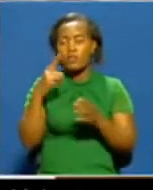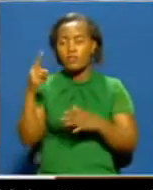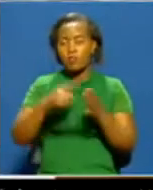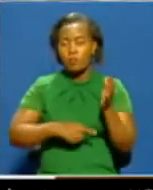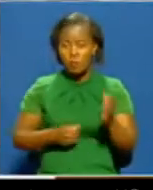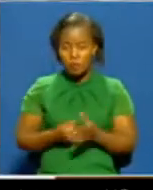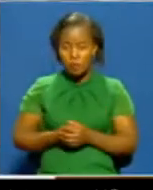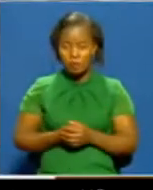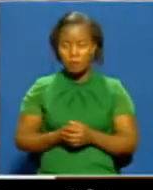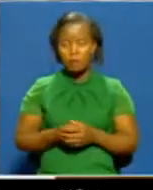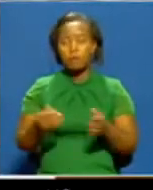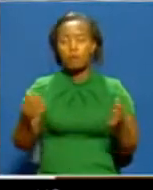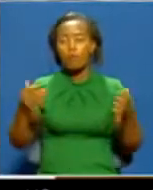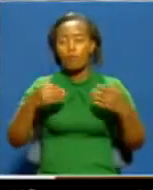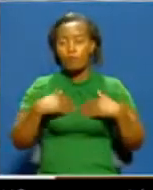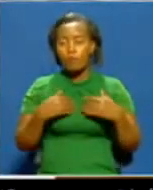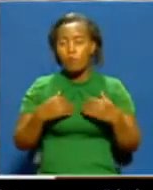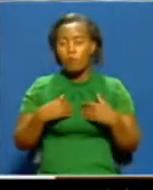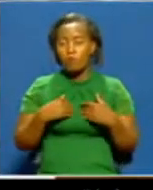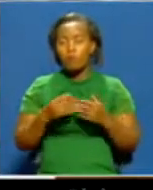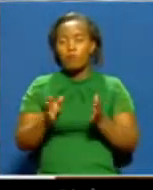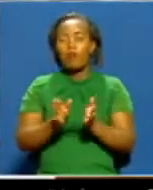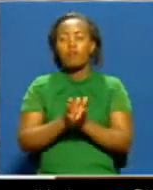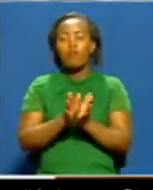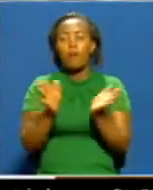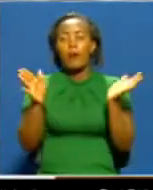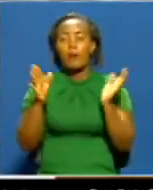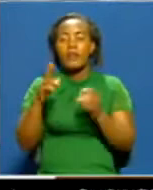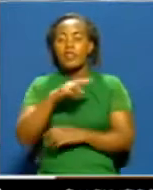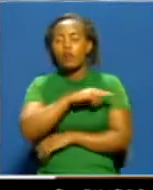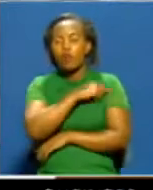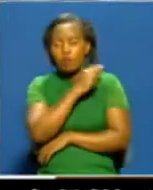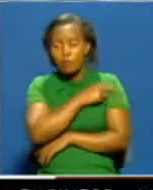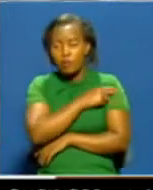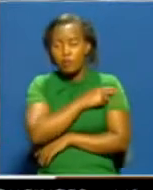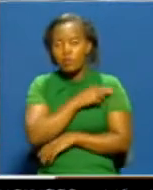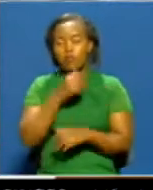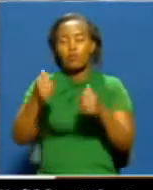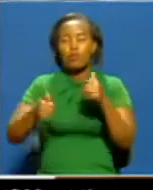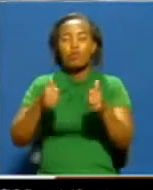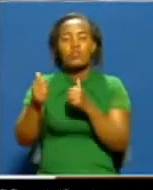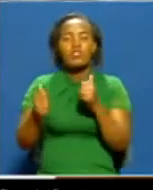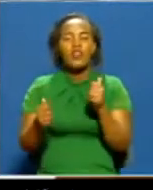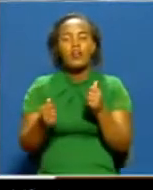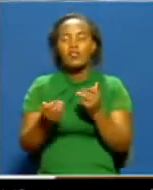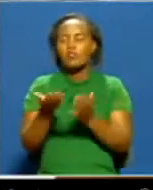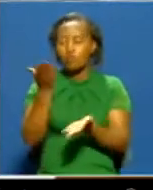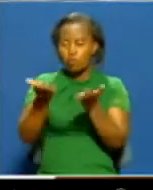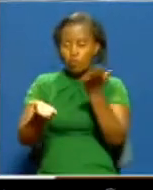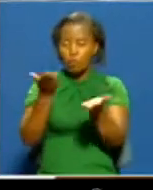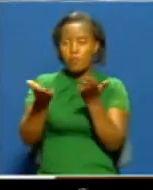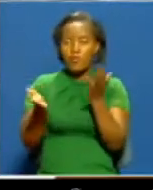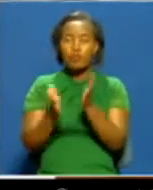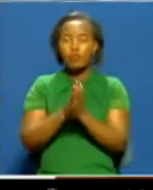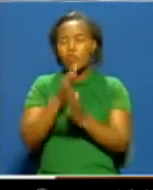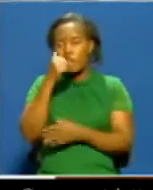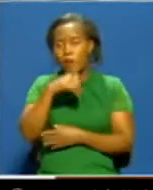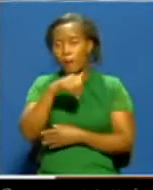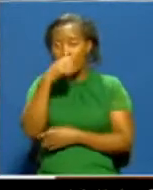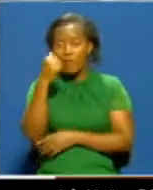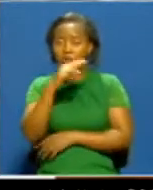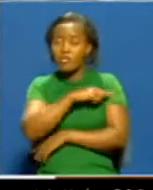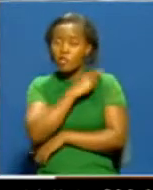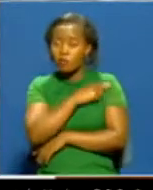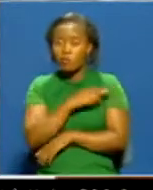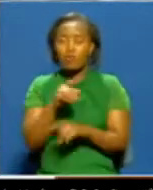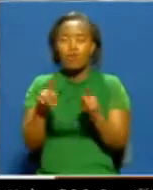got public hospitals that are going to match private hospitals, that are going to be just